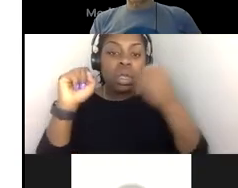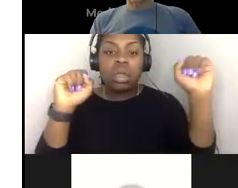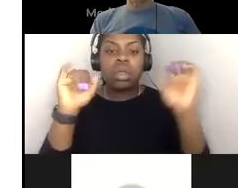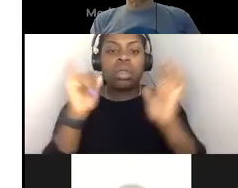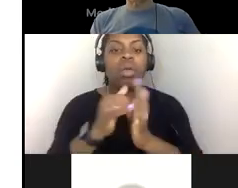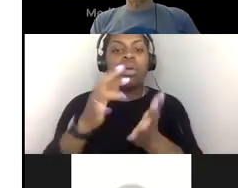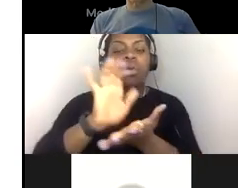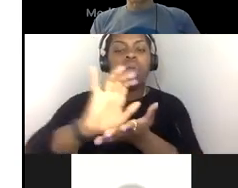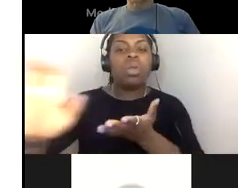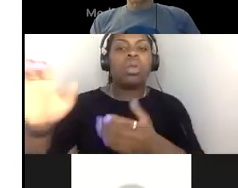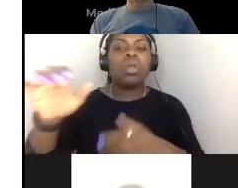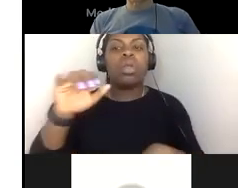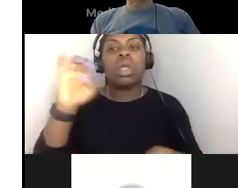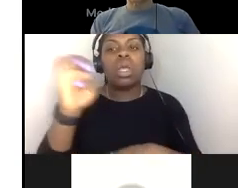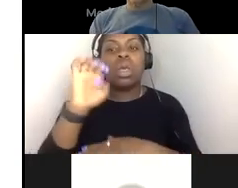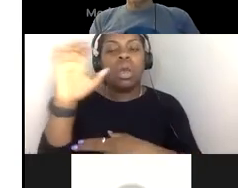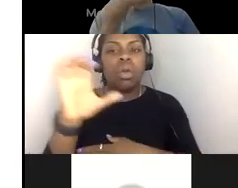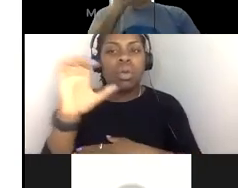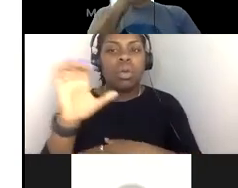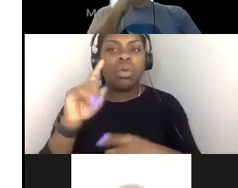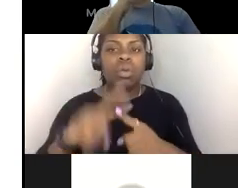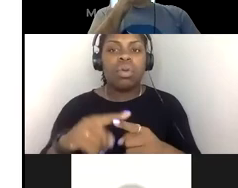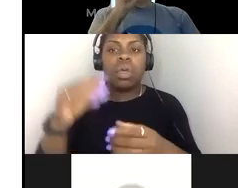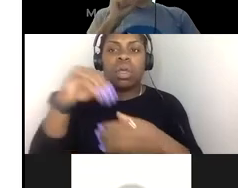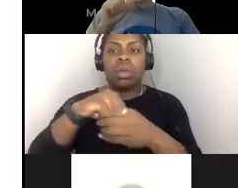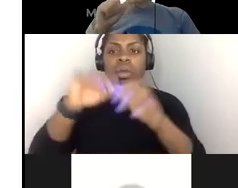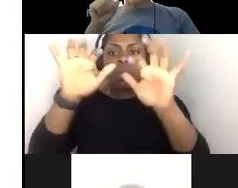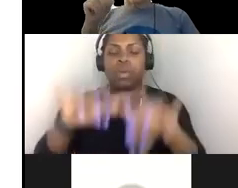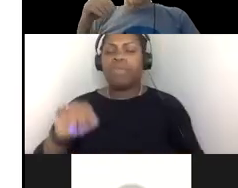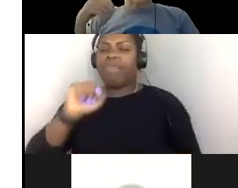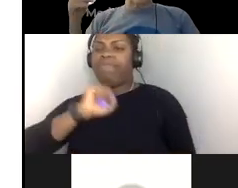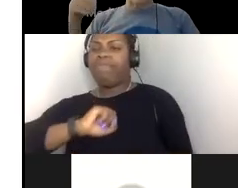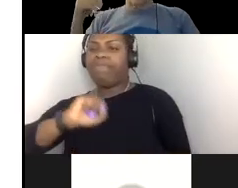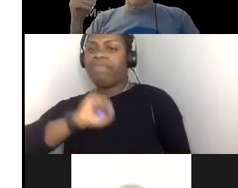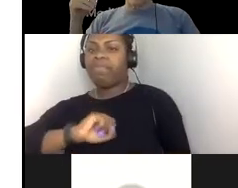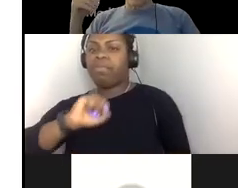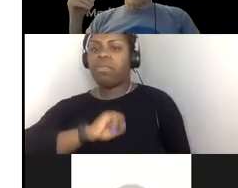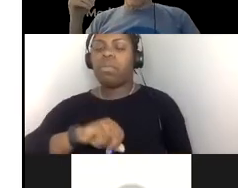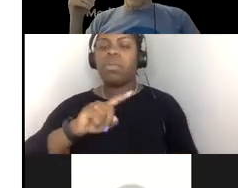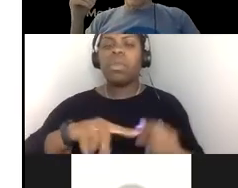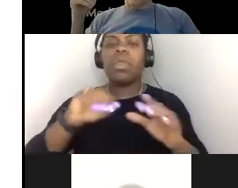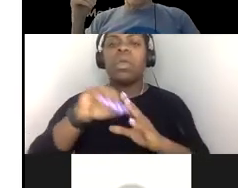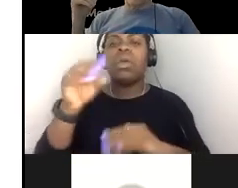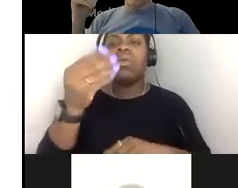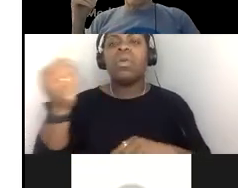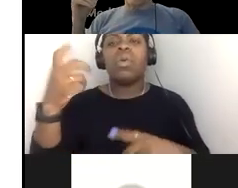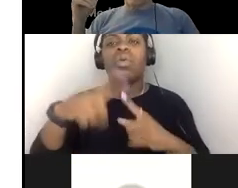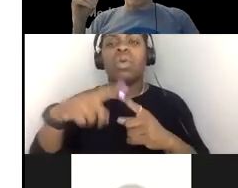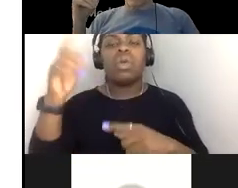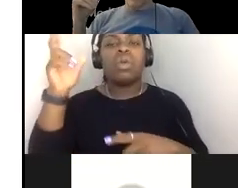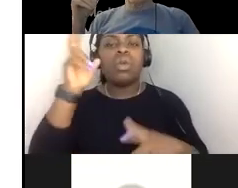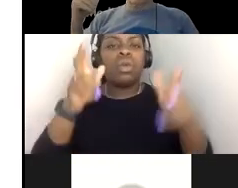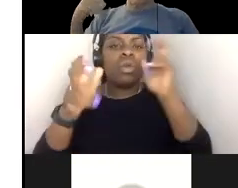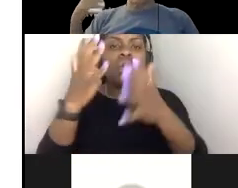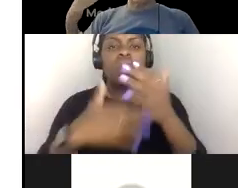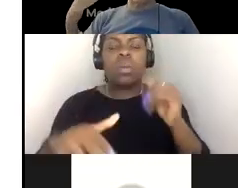that have resisted e-carceration into the chat in a second. But I just want to hear some ideas from people